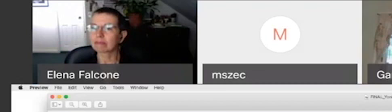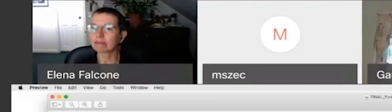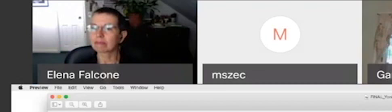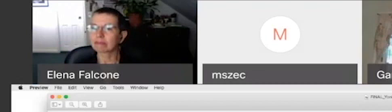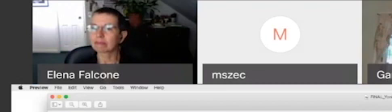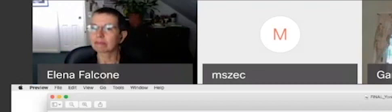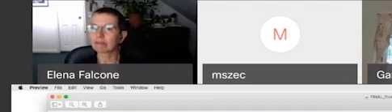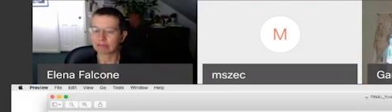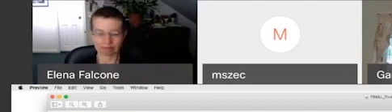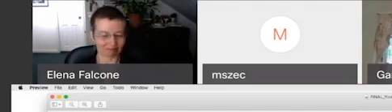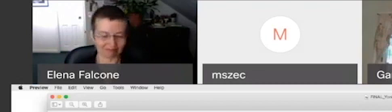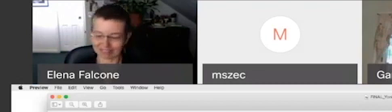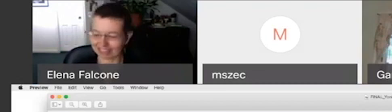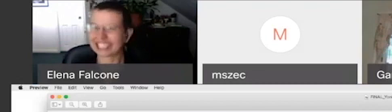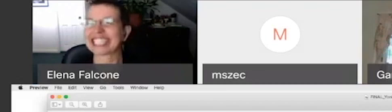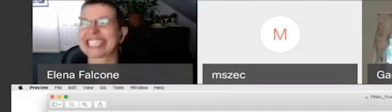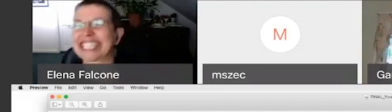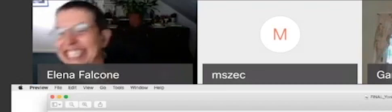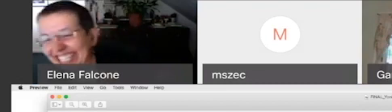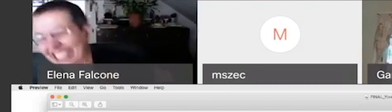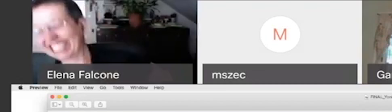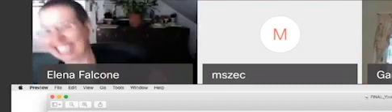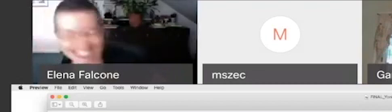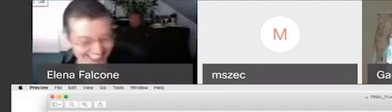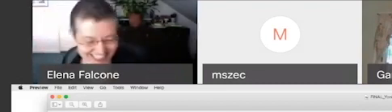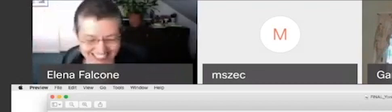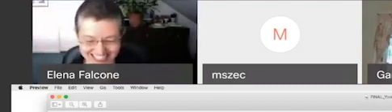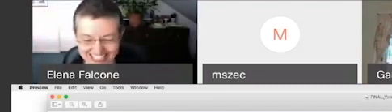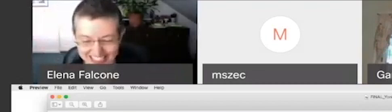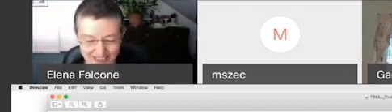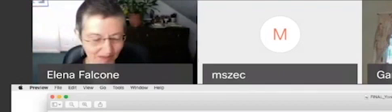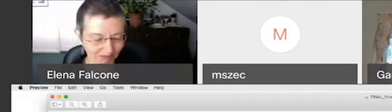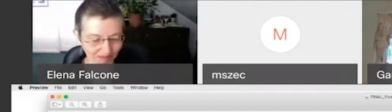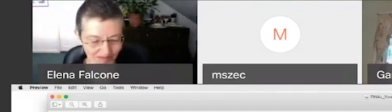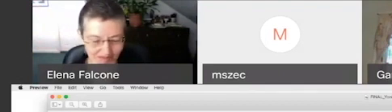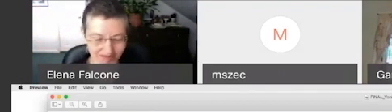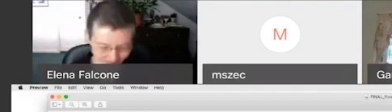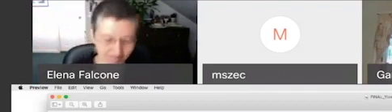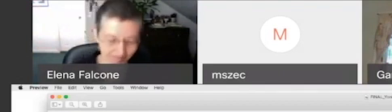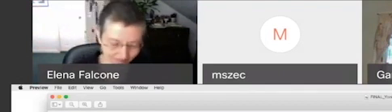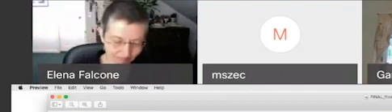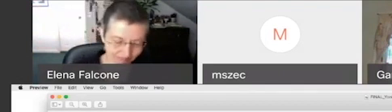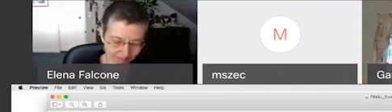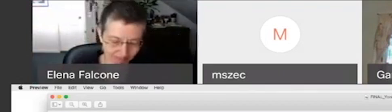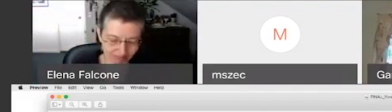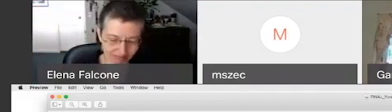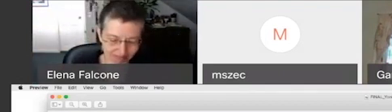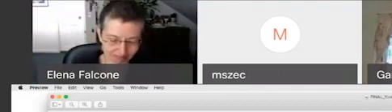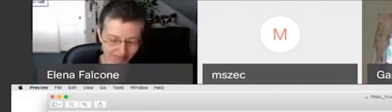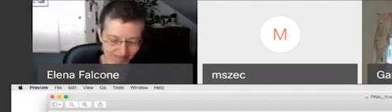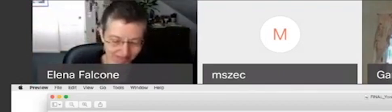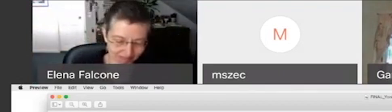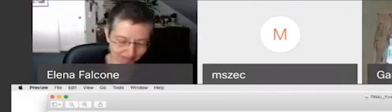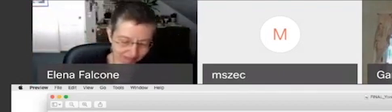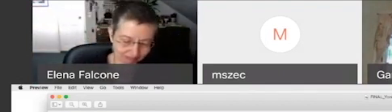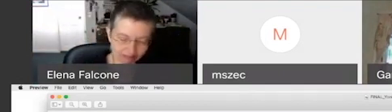I also want to just thank Elena Falcone for organizing all this every year, along with the Yonkers Public Library. It's a wonderful event and very,